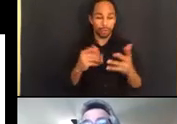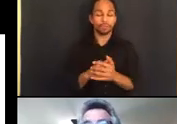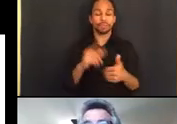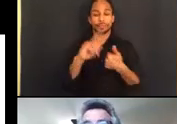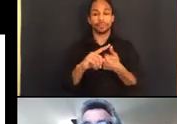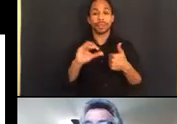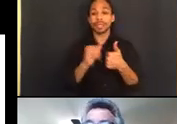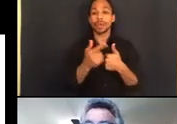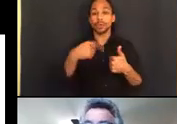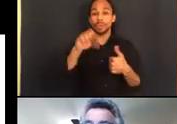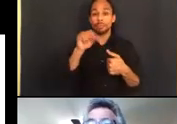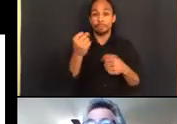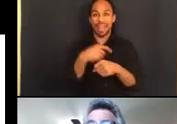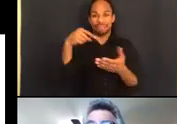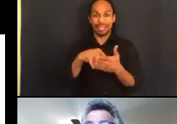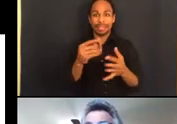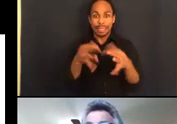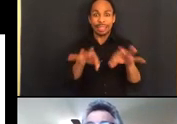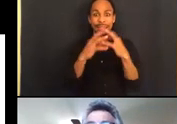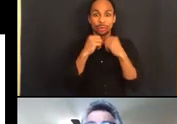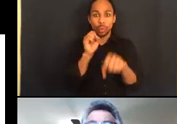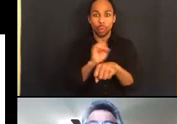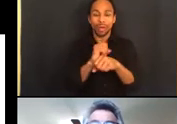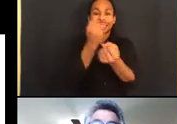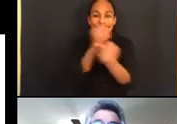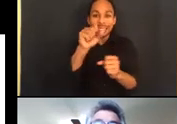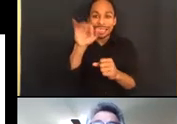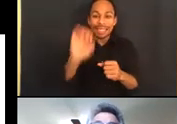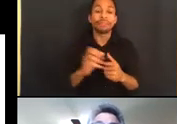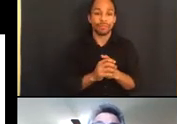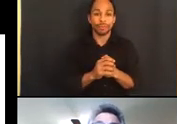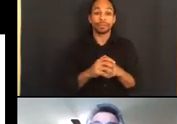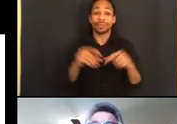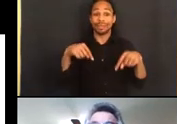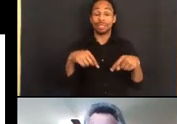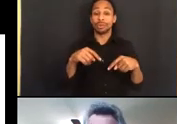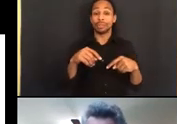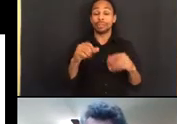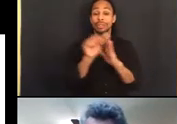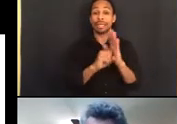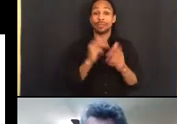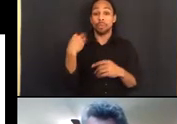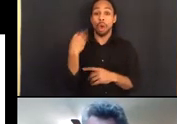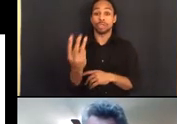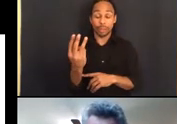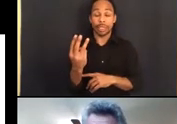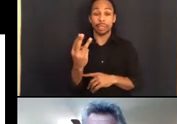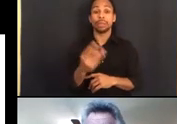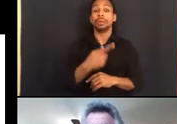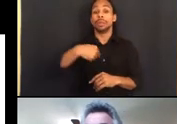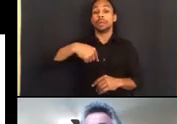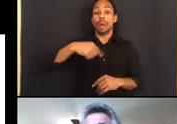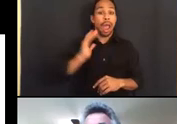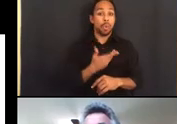this essential work truly safe? Here in the state of Washington, thank you, our governor declared that